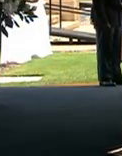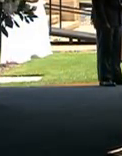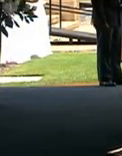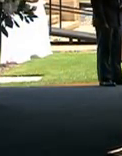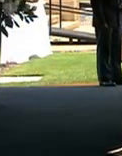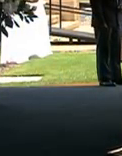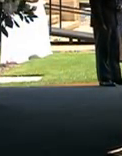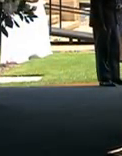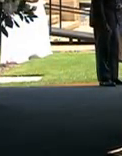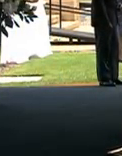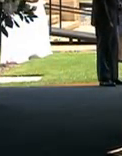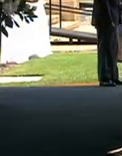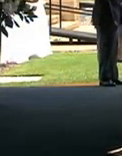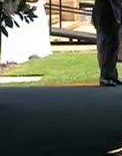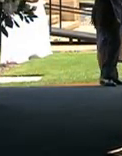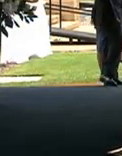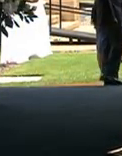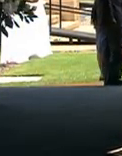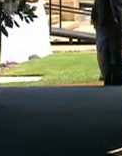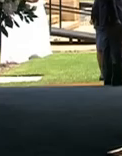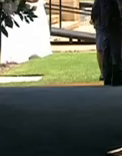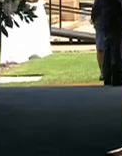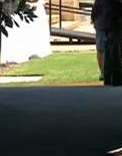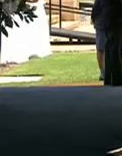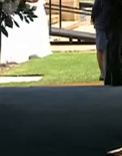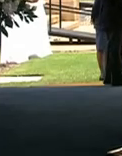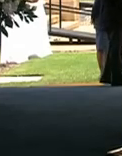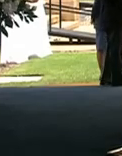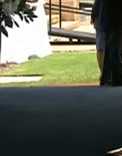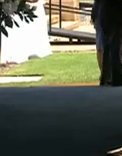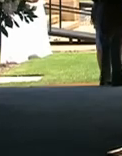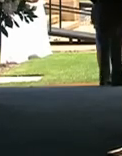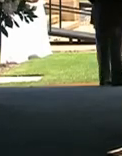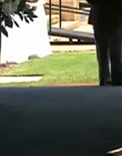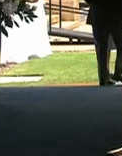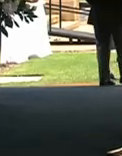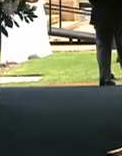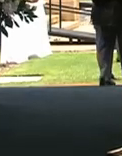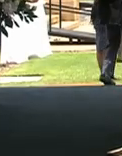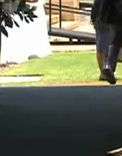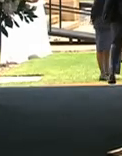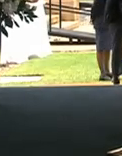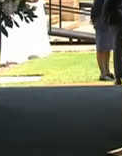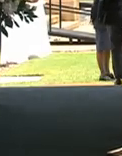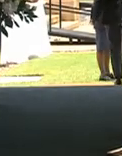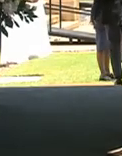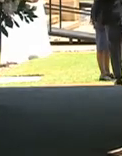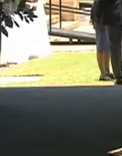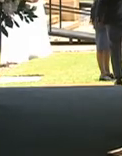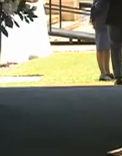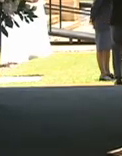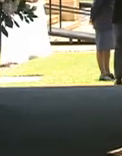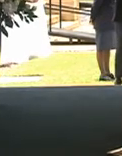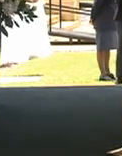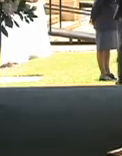Just talking through a list that we've received of some of the dignitaries that are present here today that we have